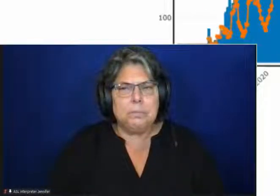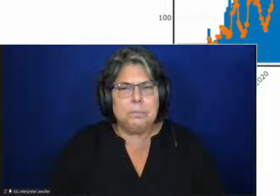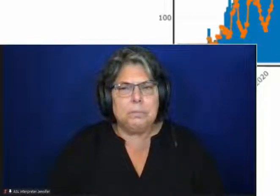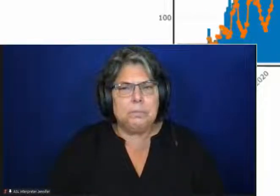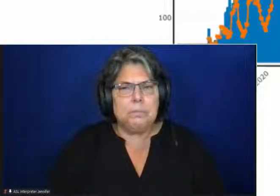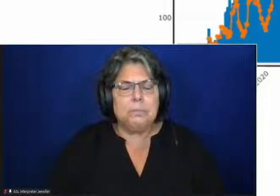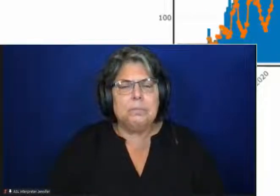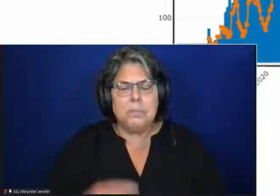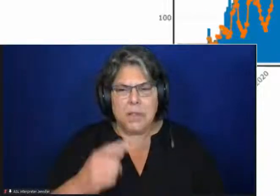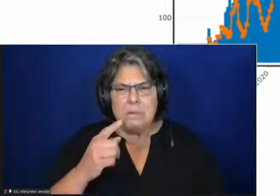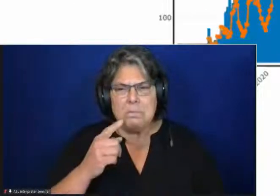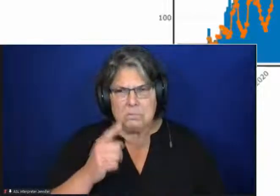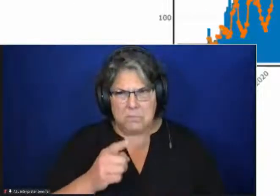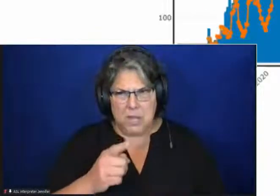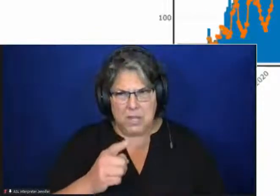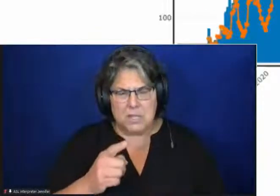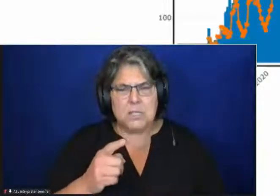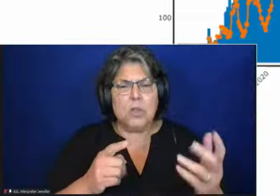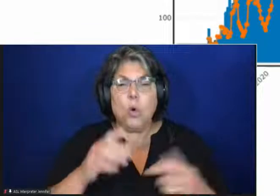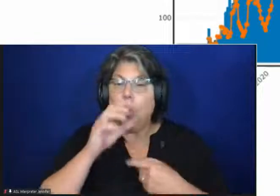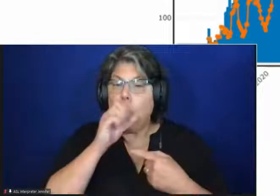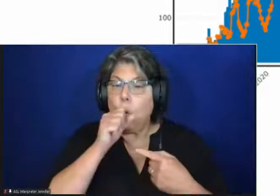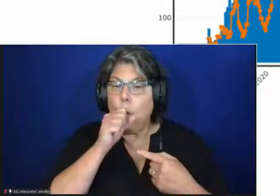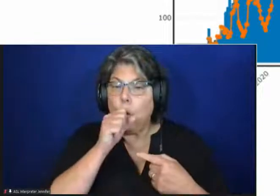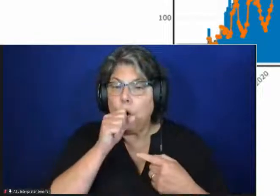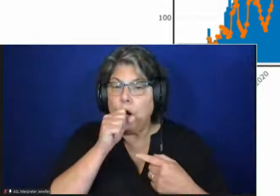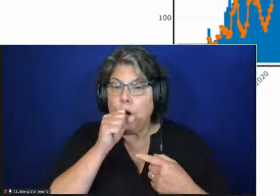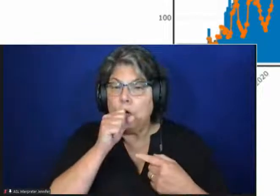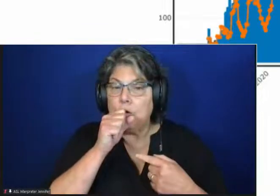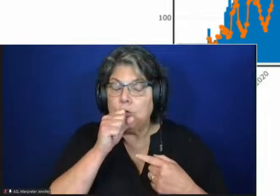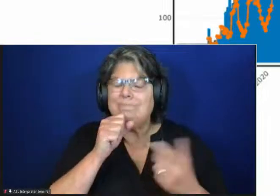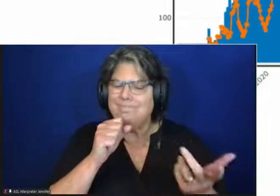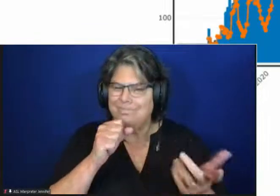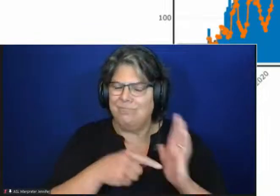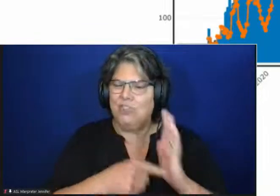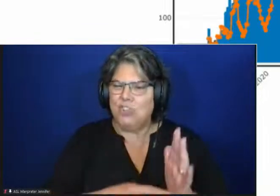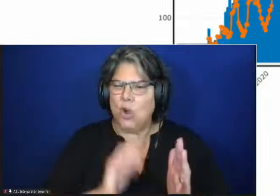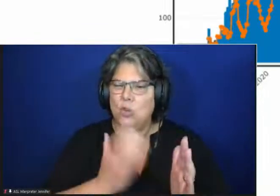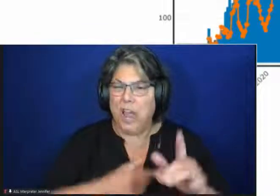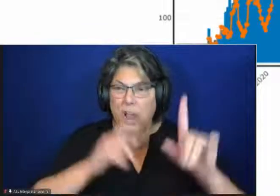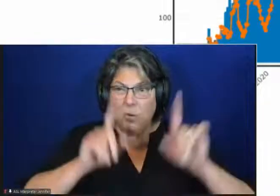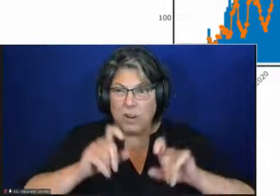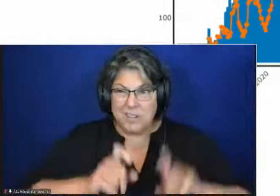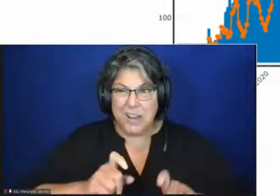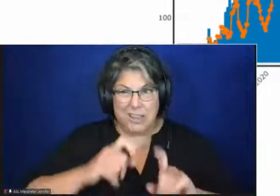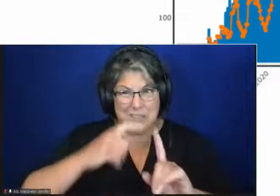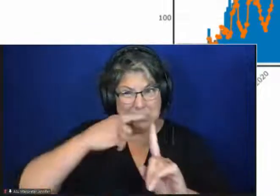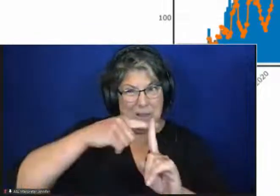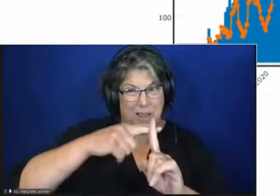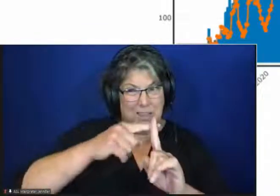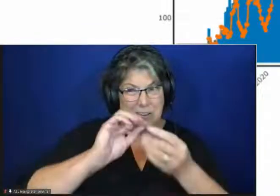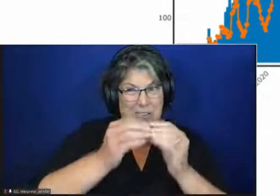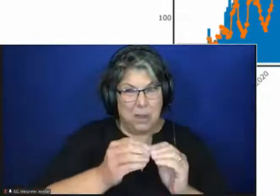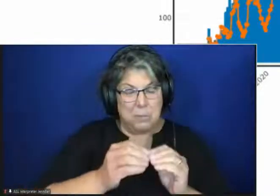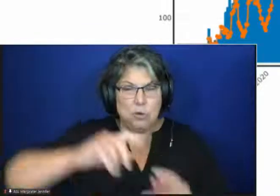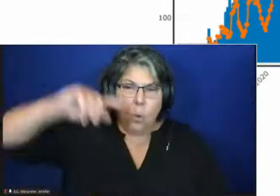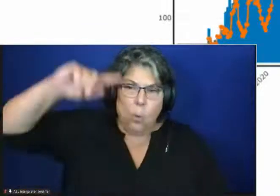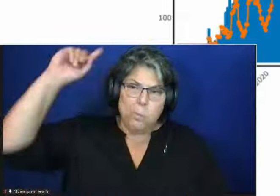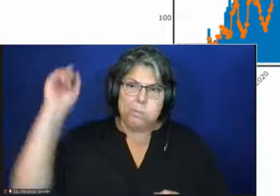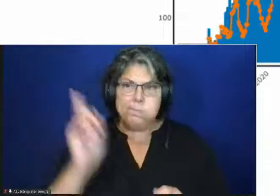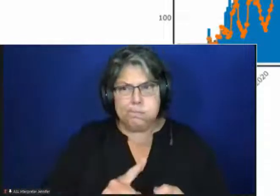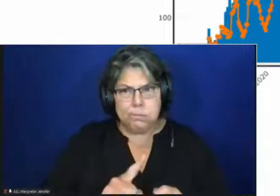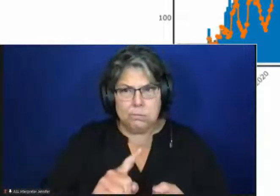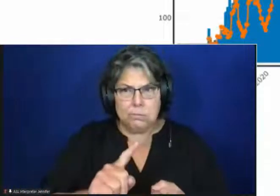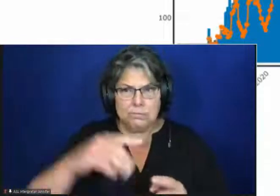So this slide, the orange line shows how rapidly our test positivity rate has fallen. It